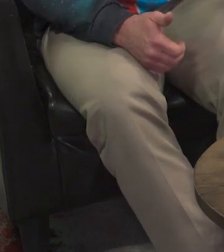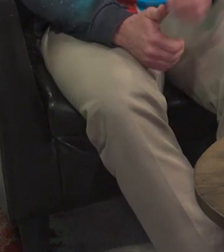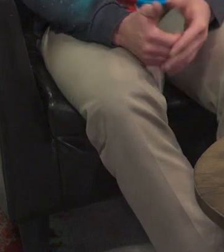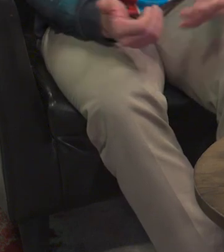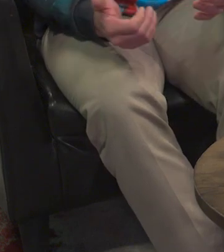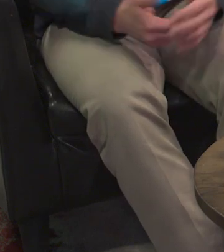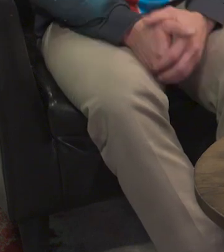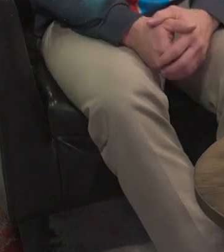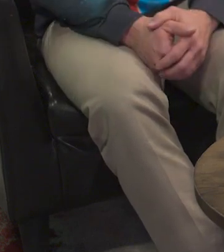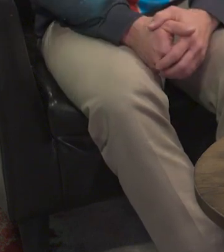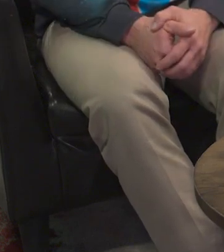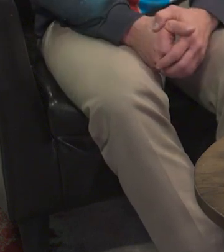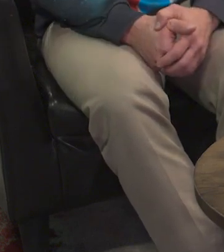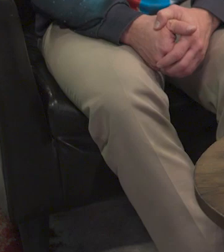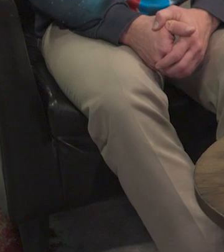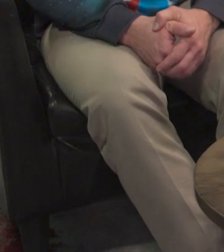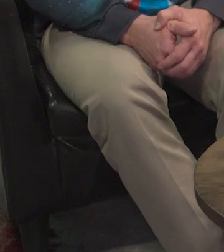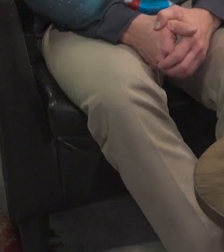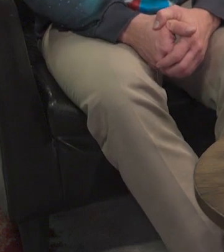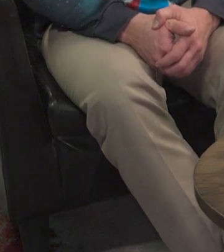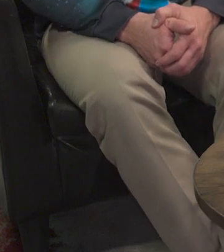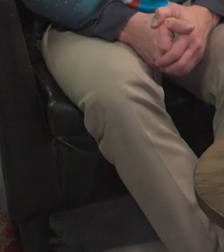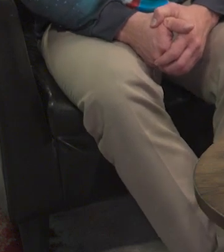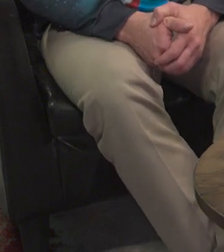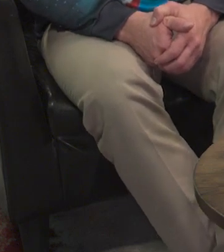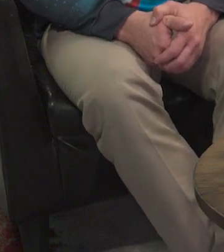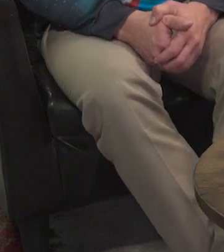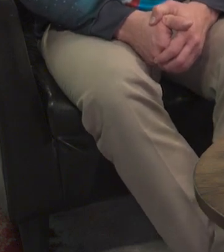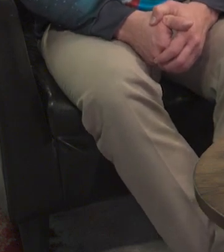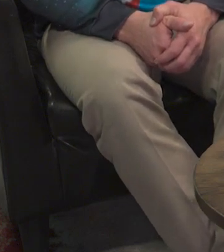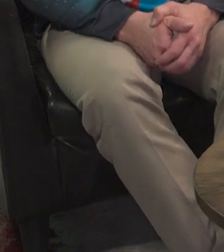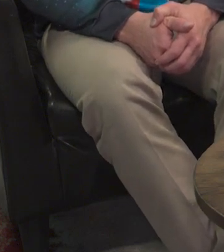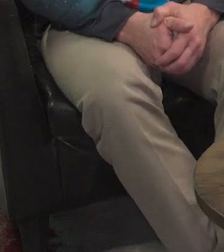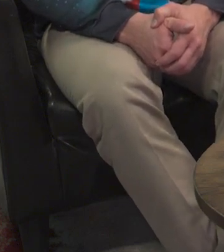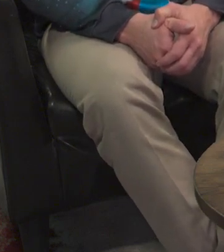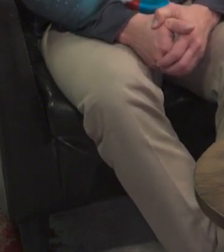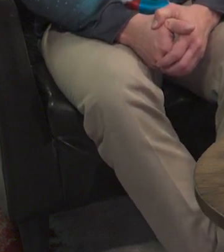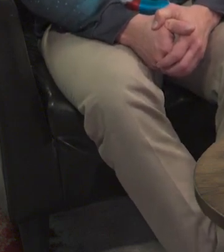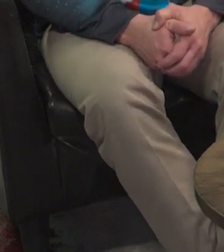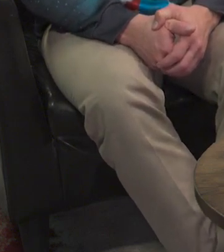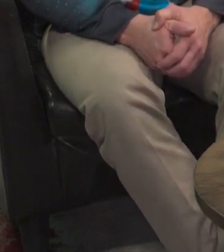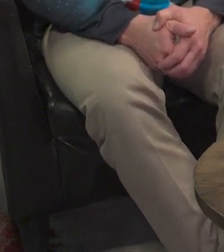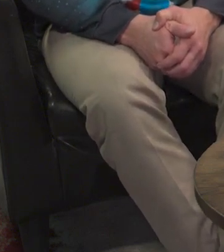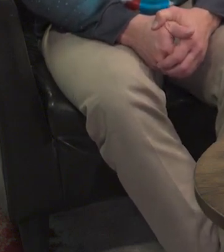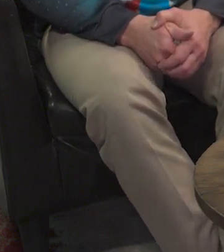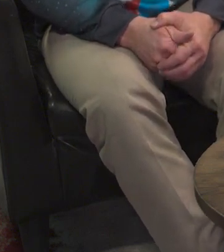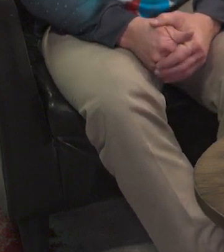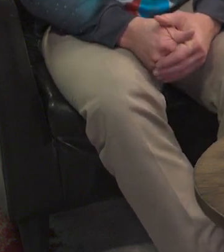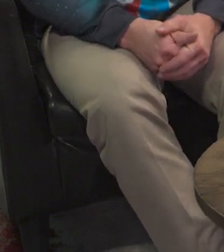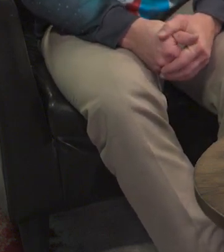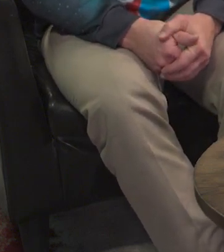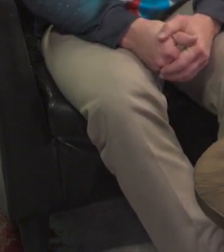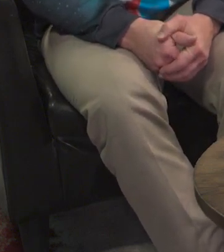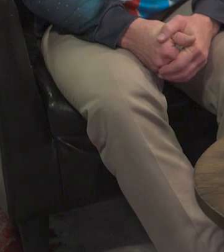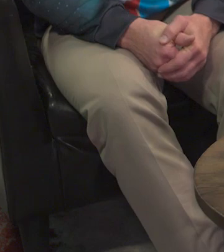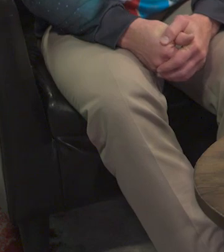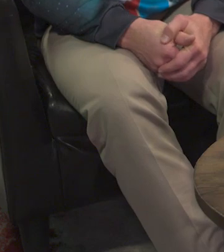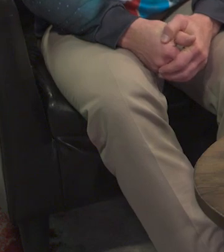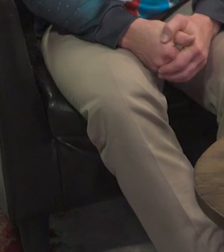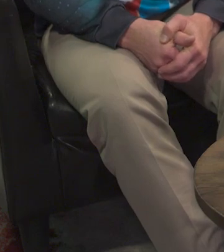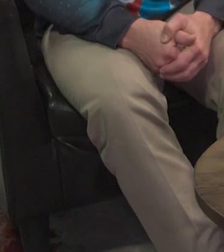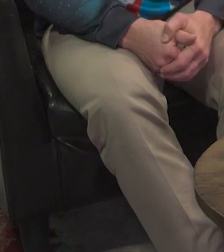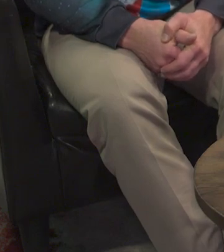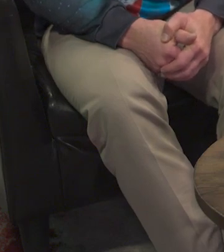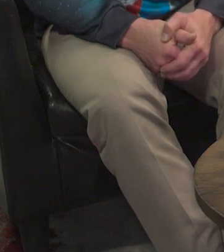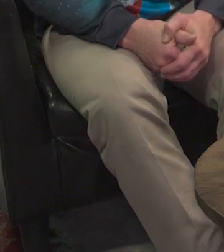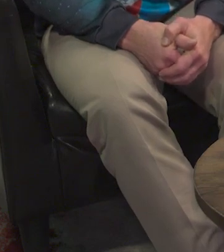good pets. This is one of my favorite episodes because we sent Alexis out there and she had to handle the snake. I remember that. And she was thrilled. She did it very,